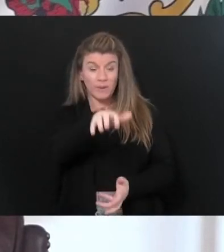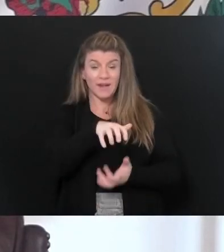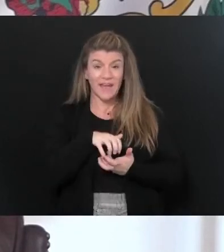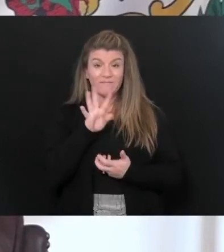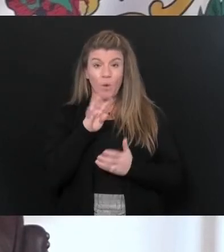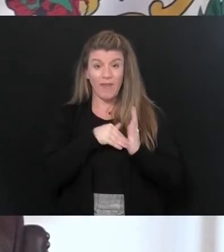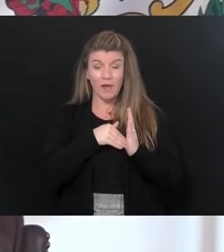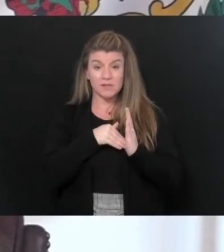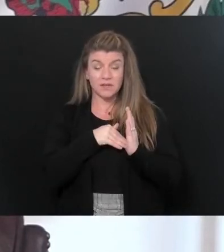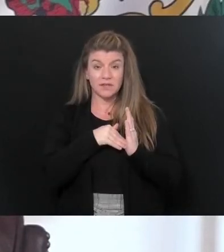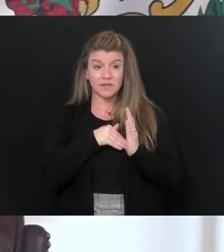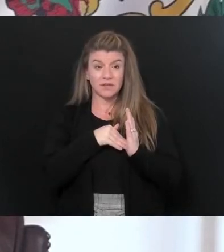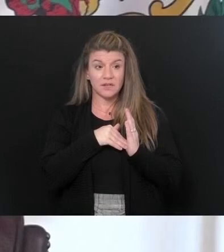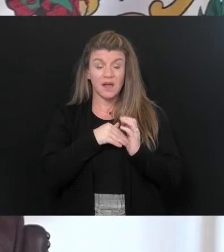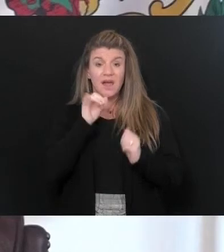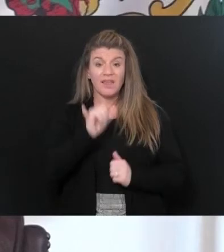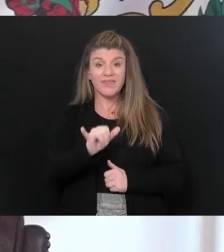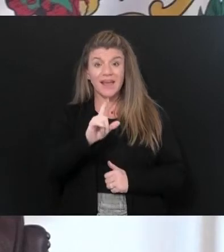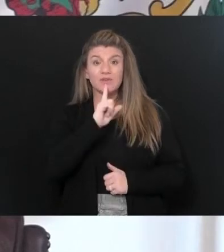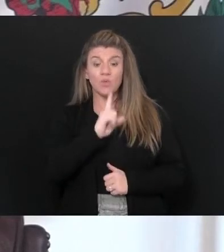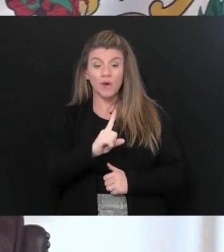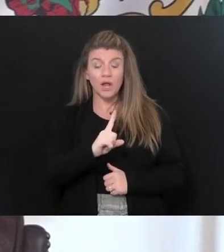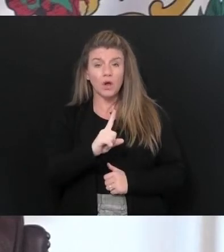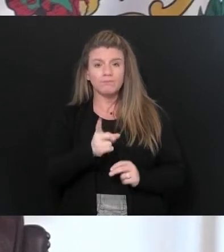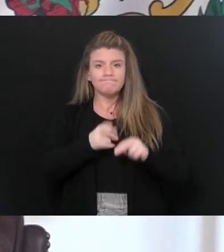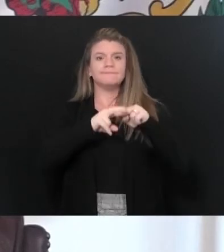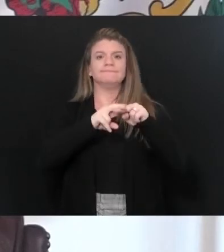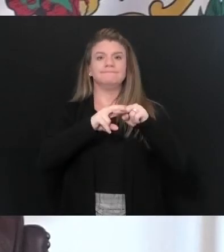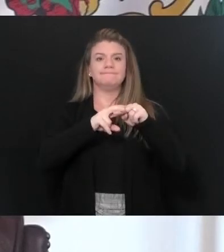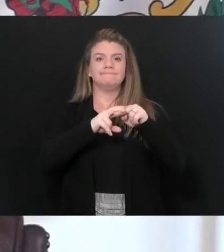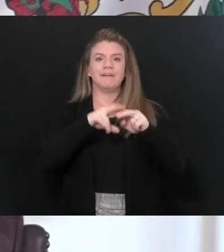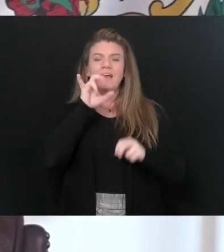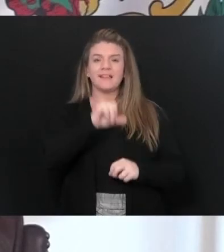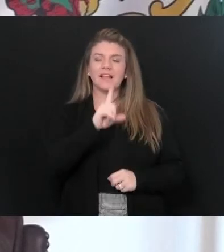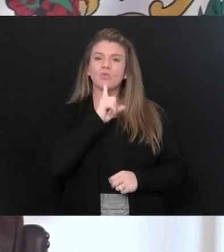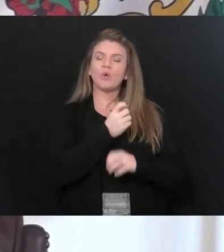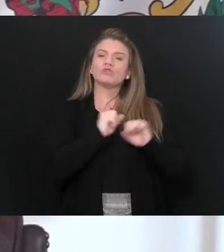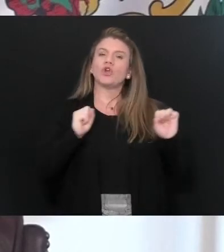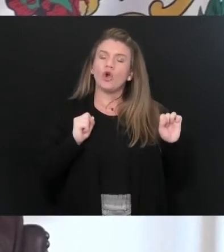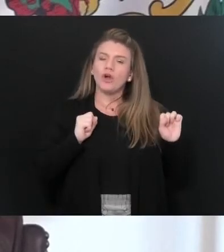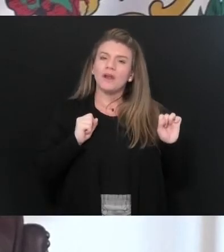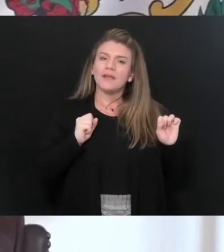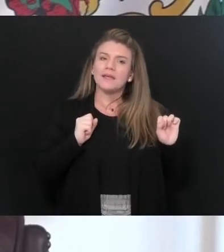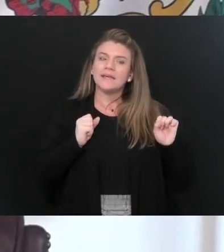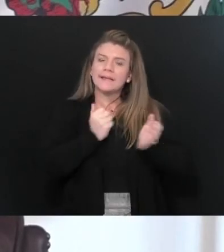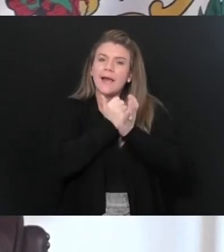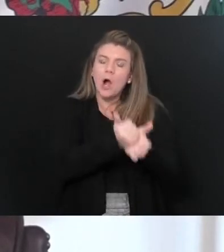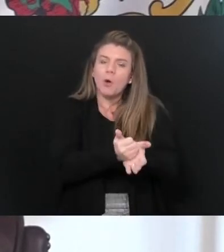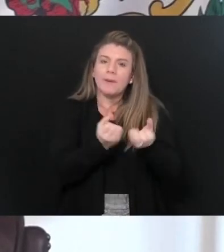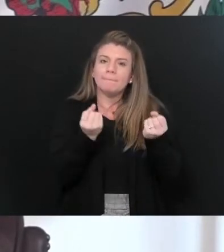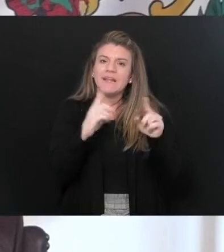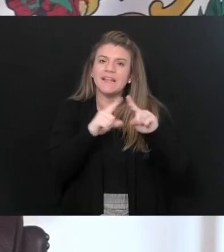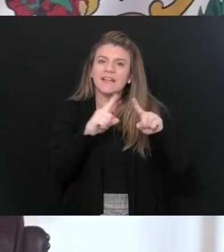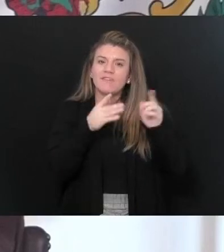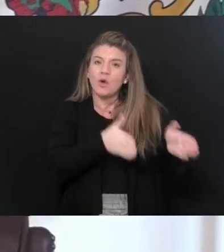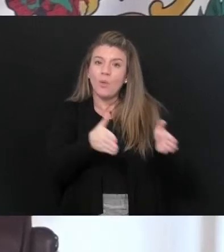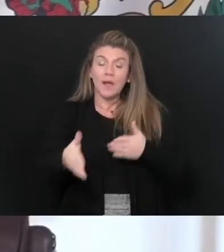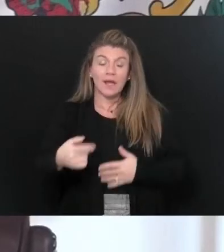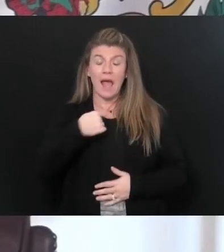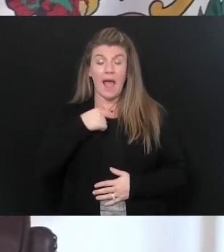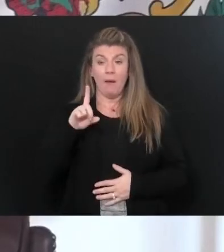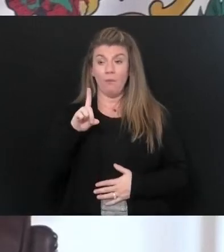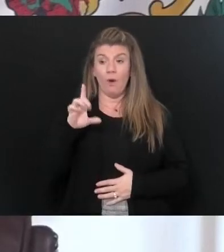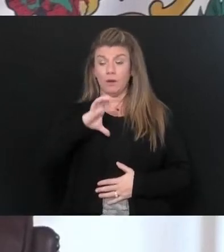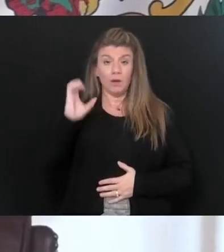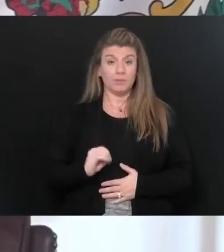$4,000, that's a real bump, and that is real security in lots and lots of ways. I am